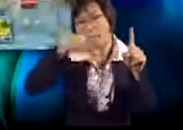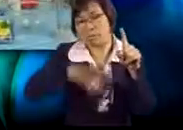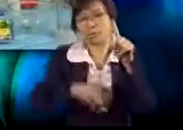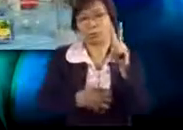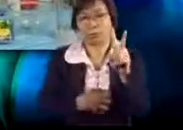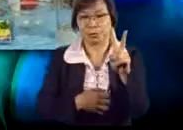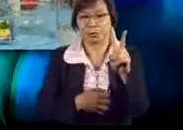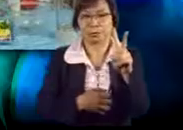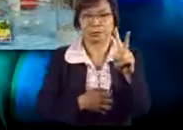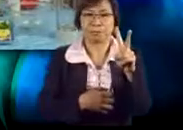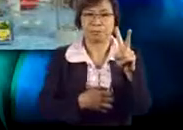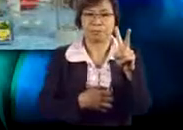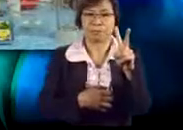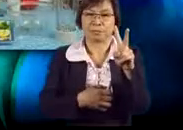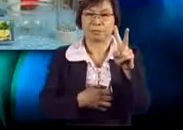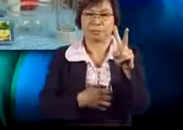2,